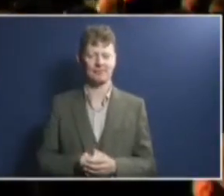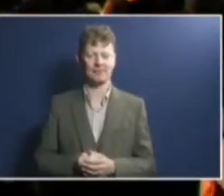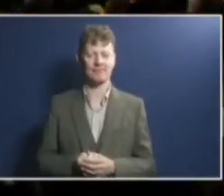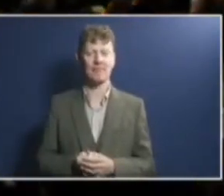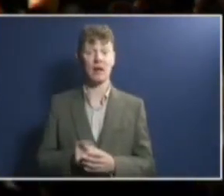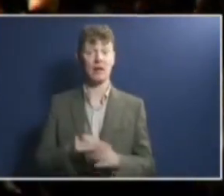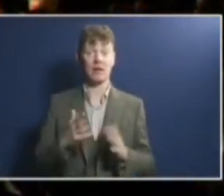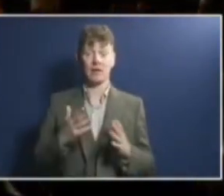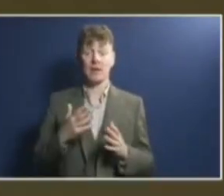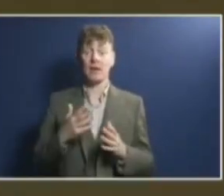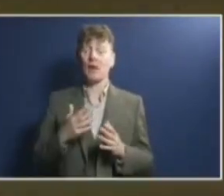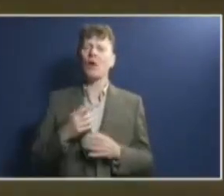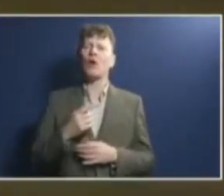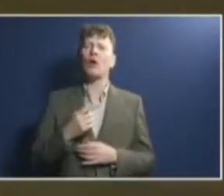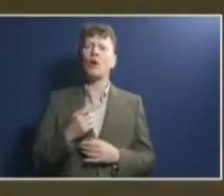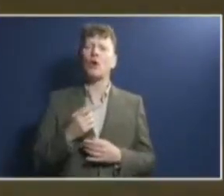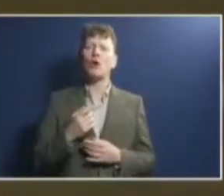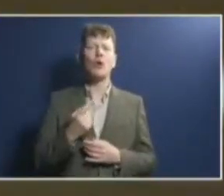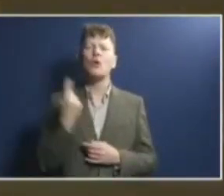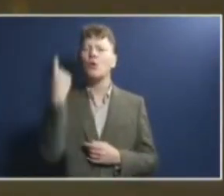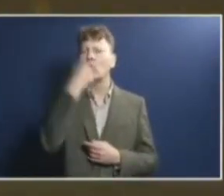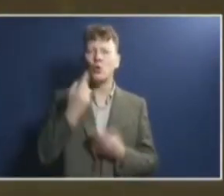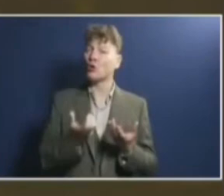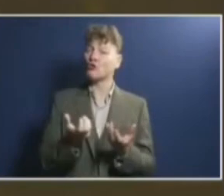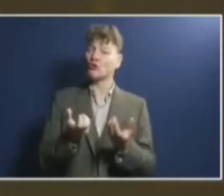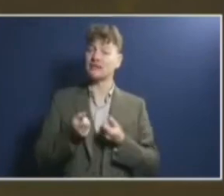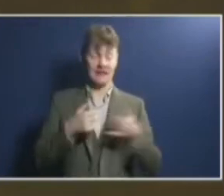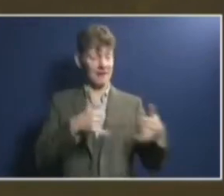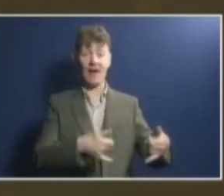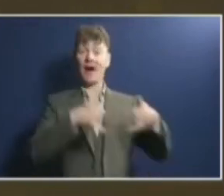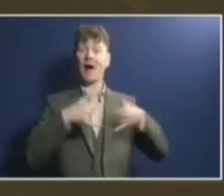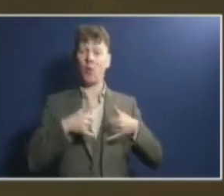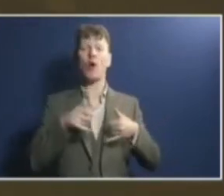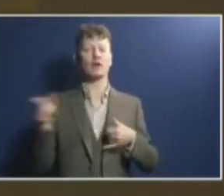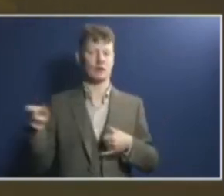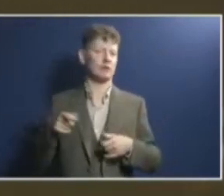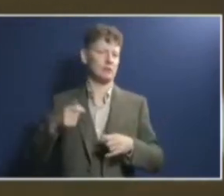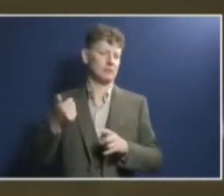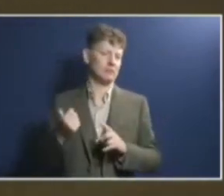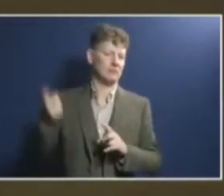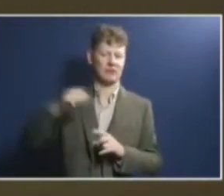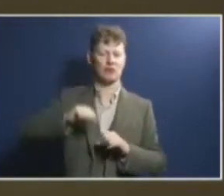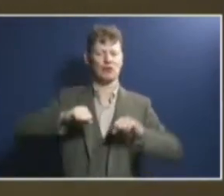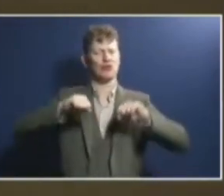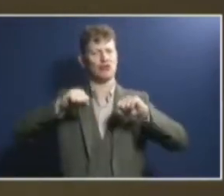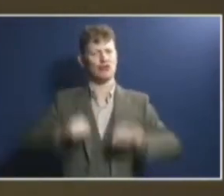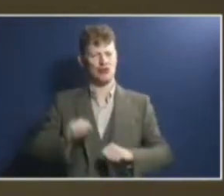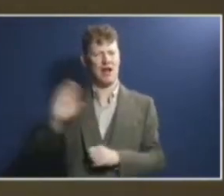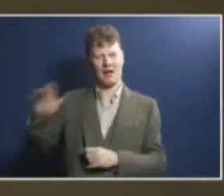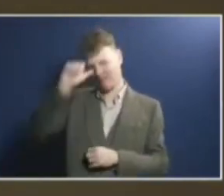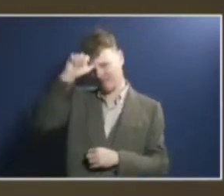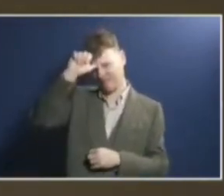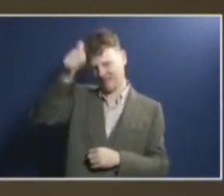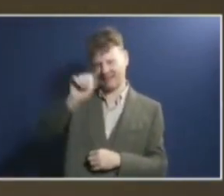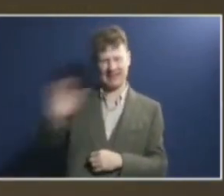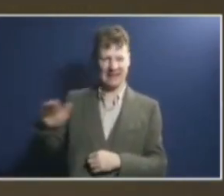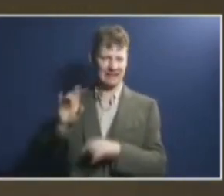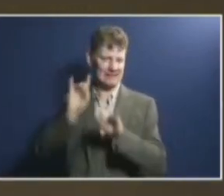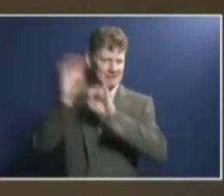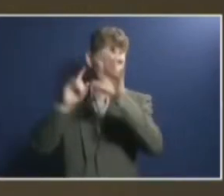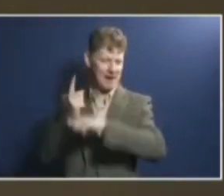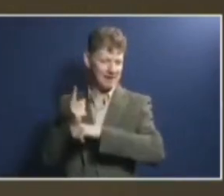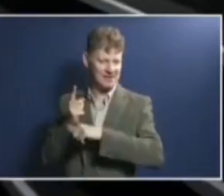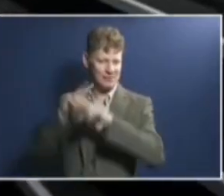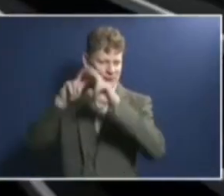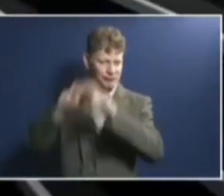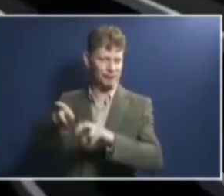So please, to receive the award, I will call on stage the Chairman of ISRO, Dr. Somanath,